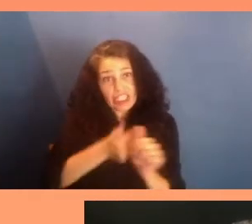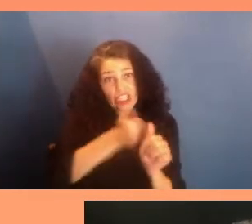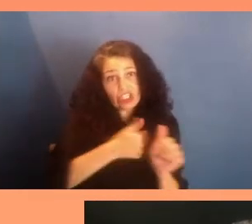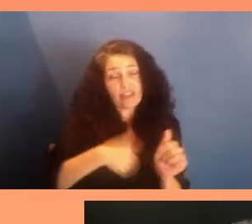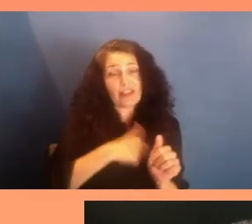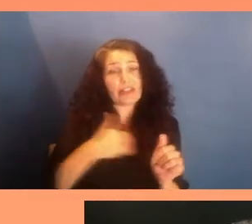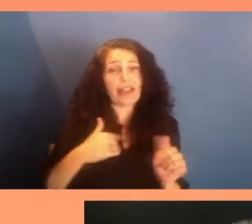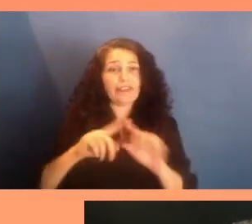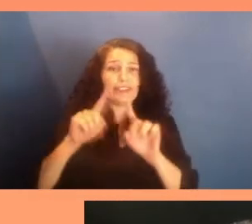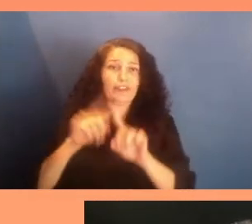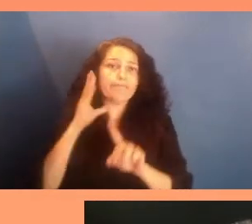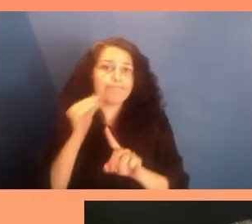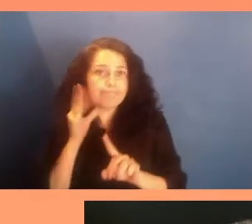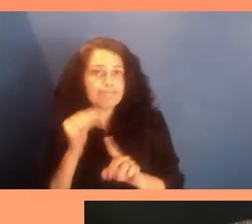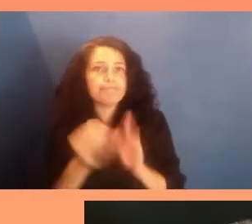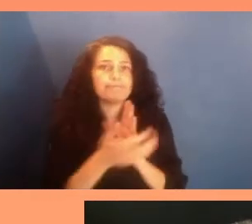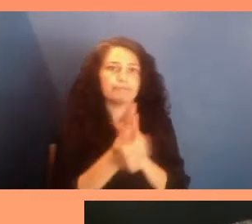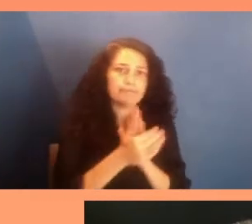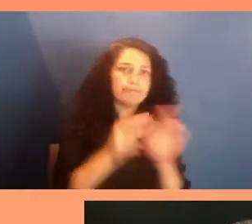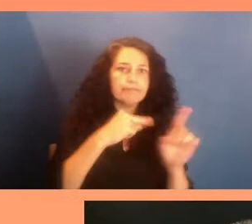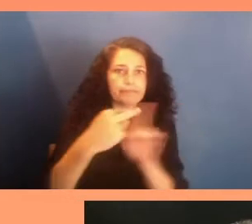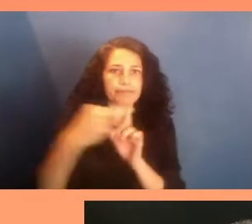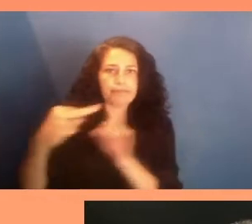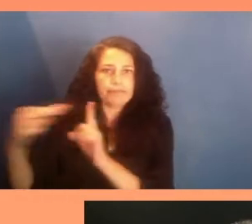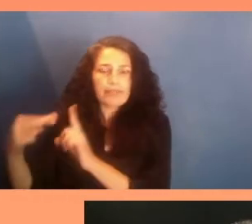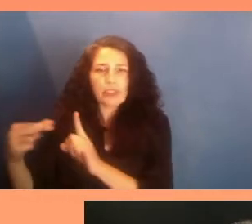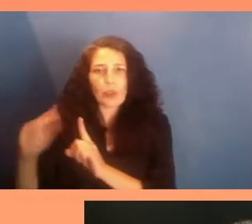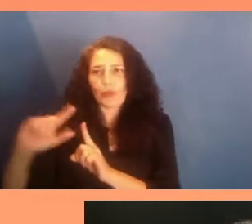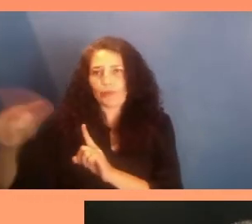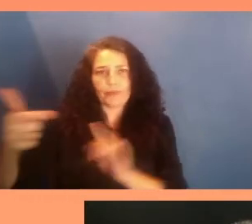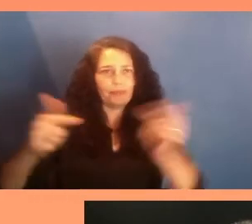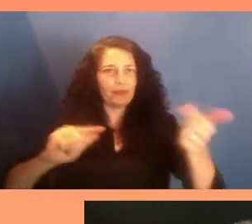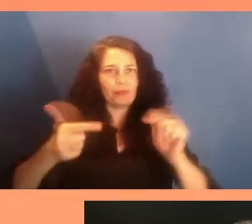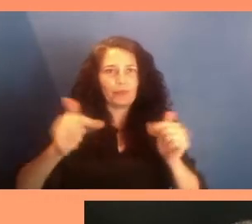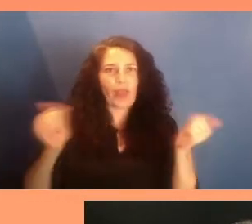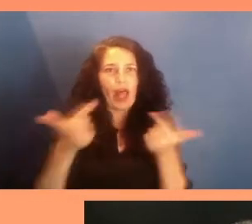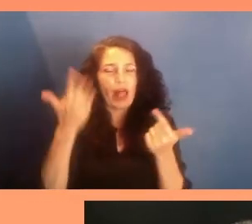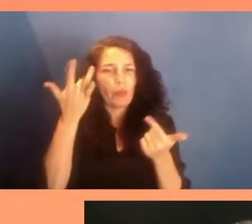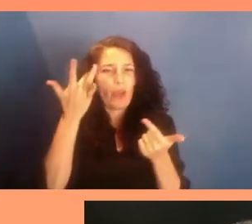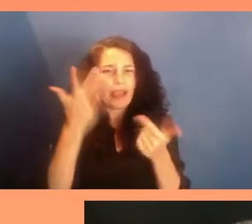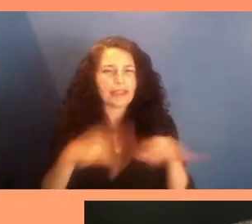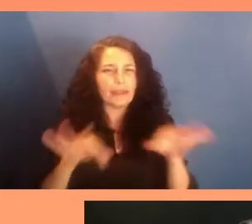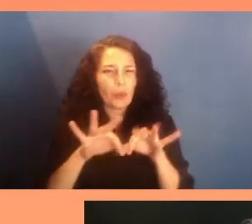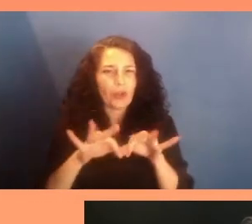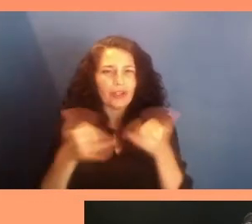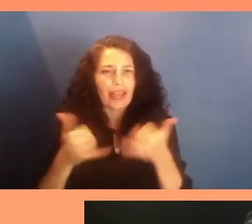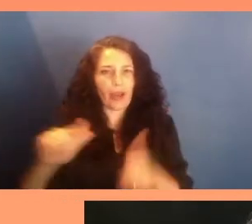so necessary and timely and important. So I'm going to pass it to Bowen to share his piece.